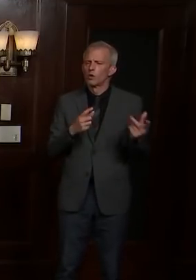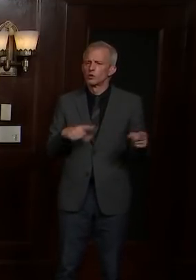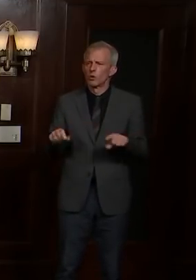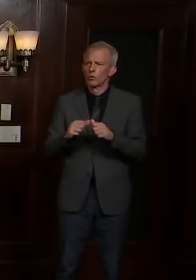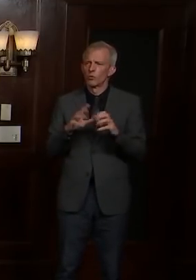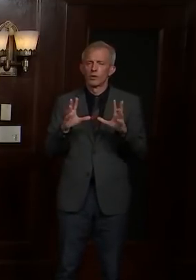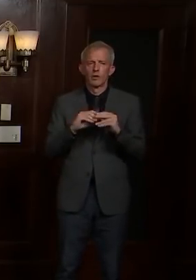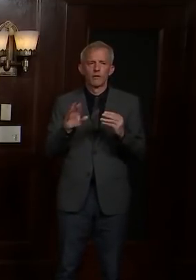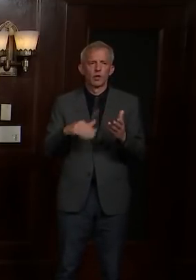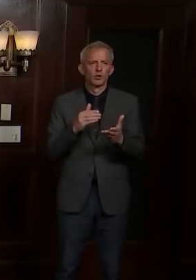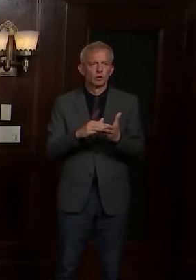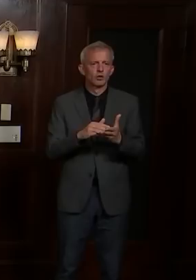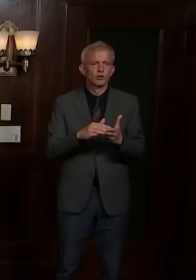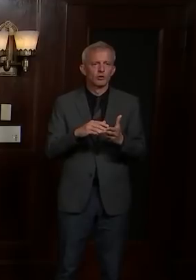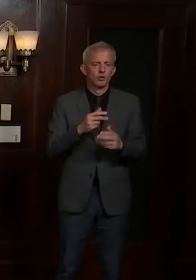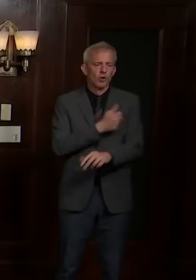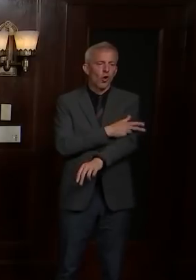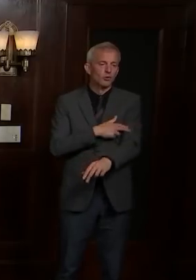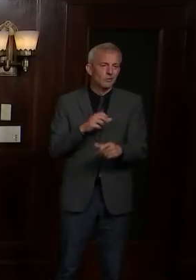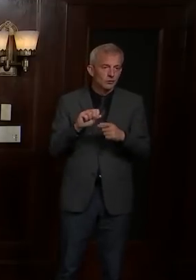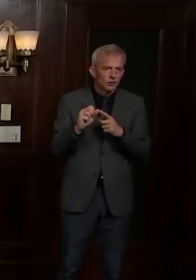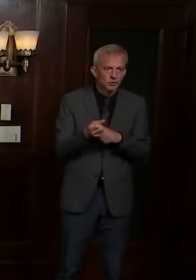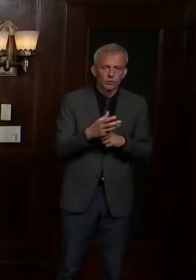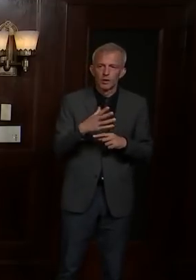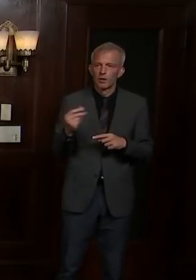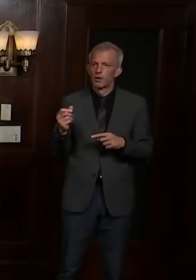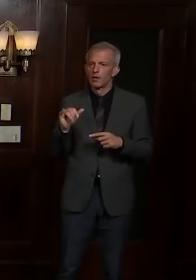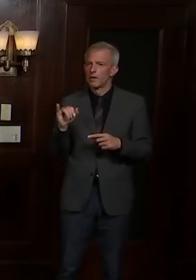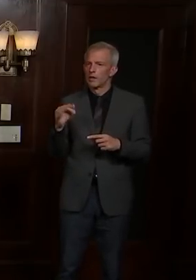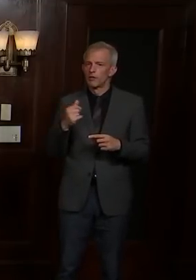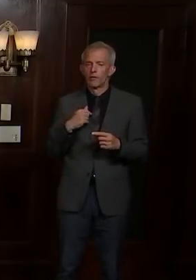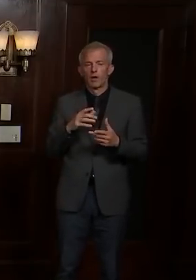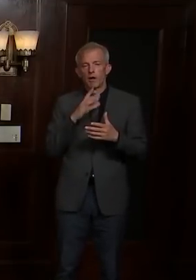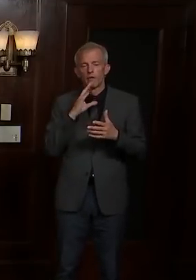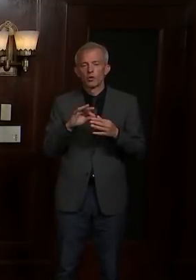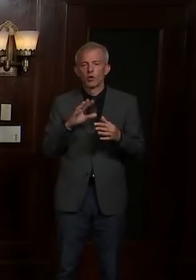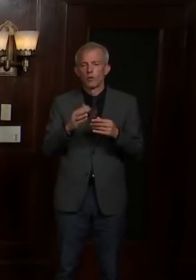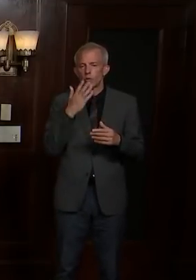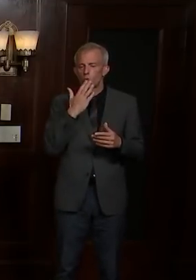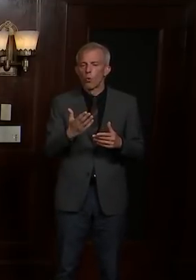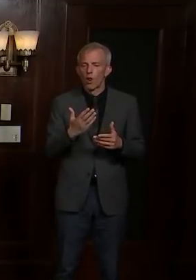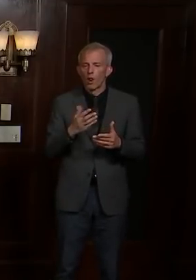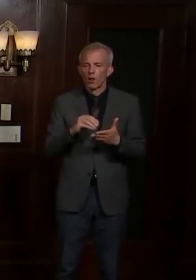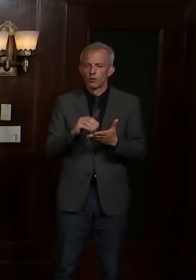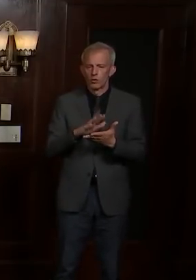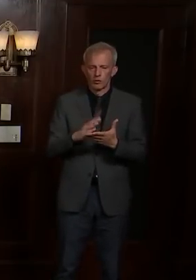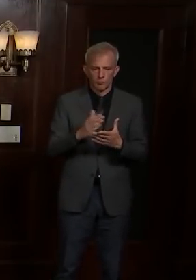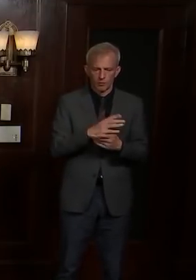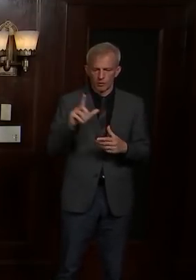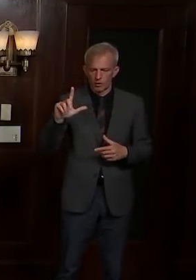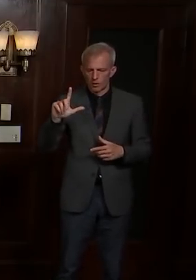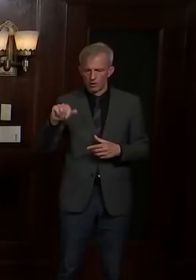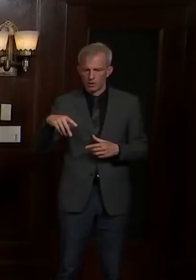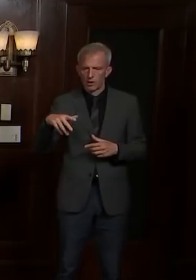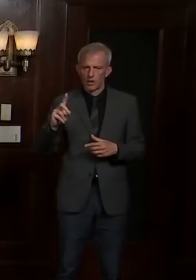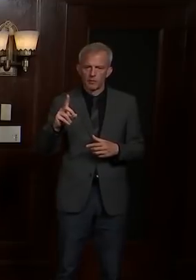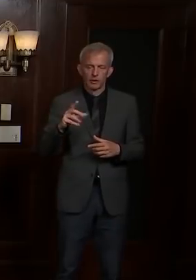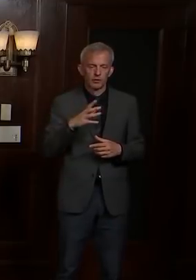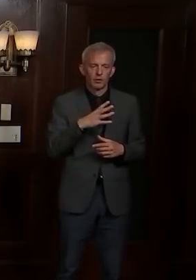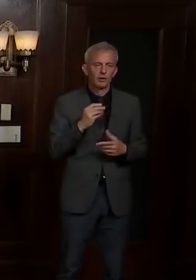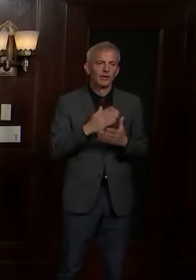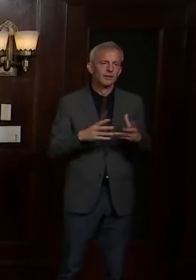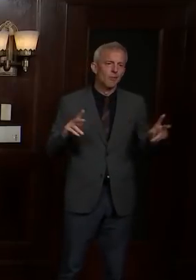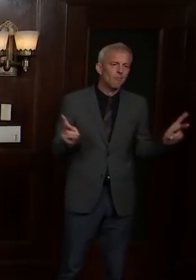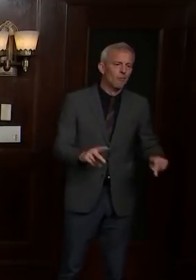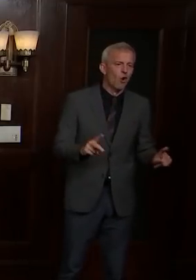And I also want to know, Mr. Mayor, if you have a comment on the well-documented situation between LAPD and some partygoers in Hyde Park a